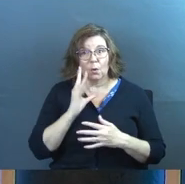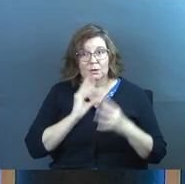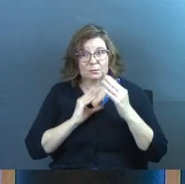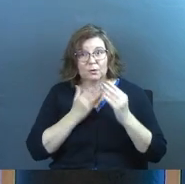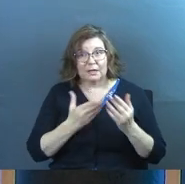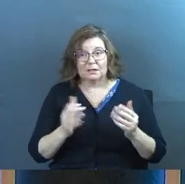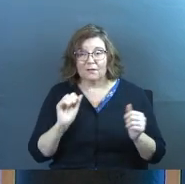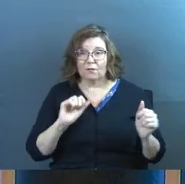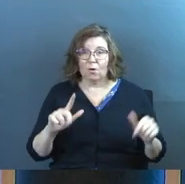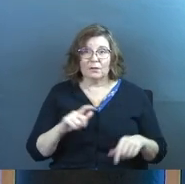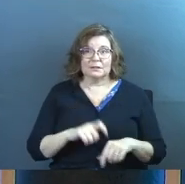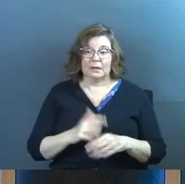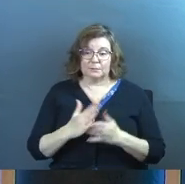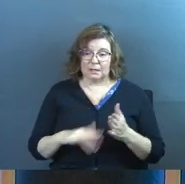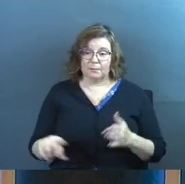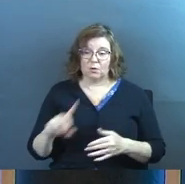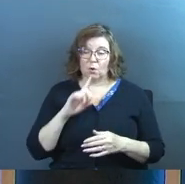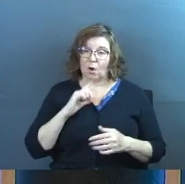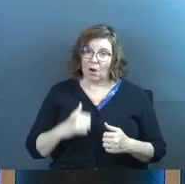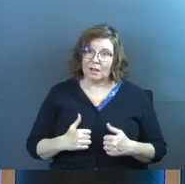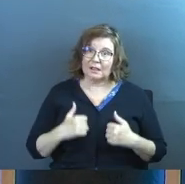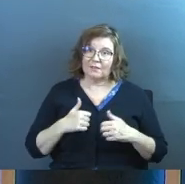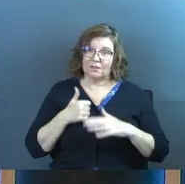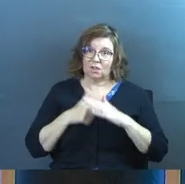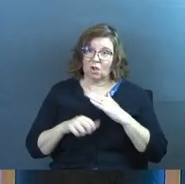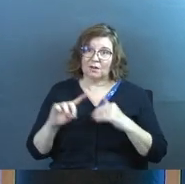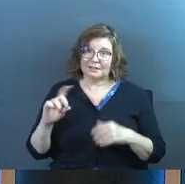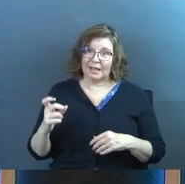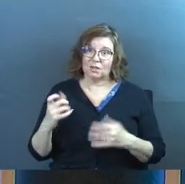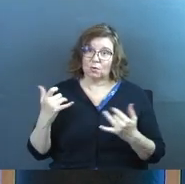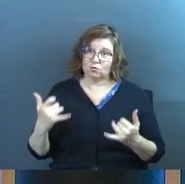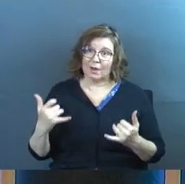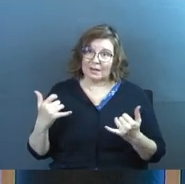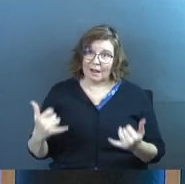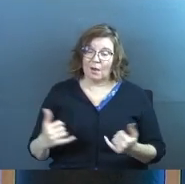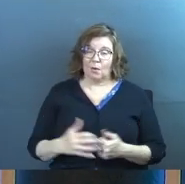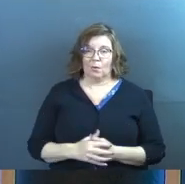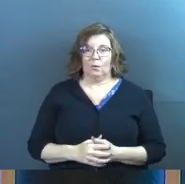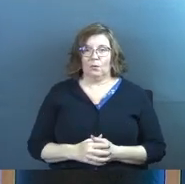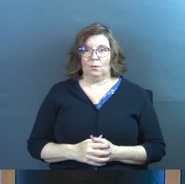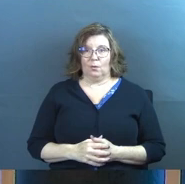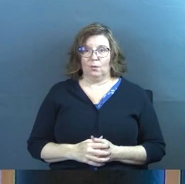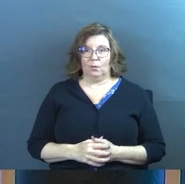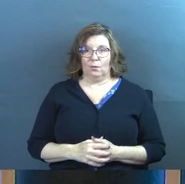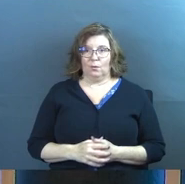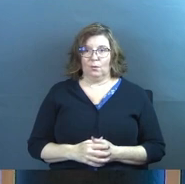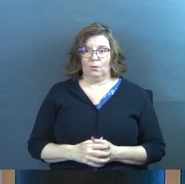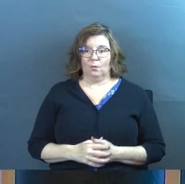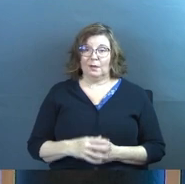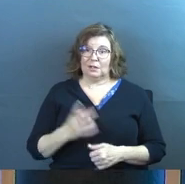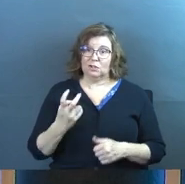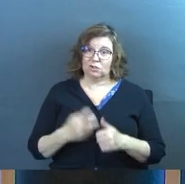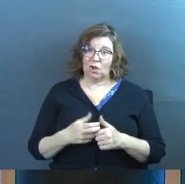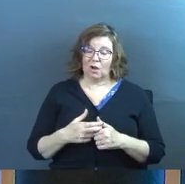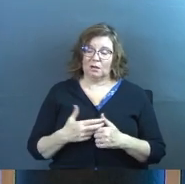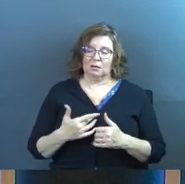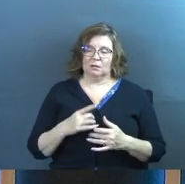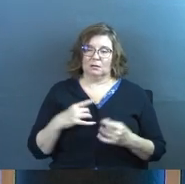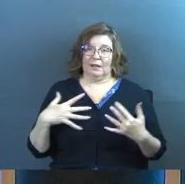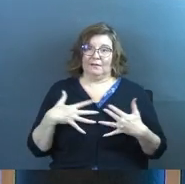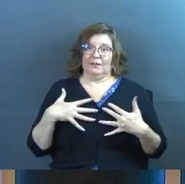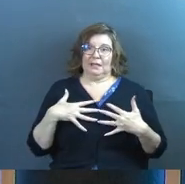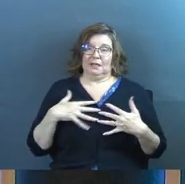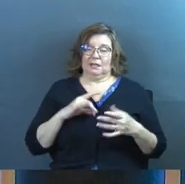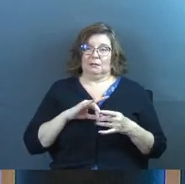that stuff all the time. Some of you are living under a diagnosis right now. And it's hard to shake the